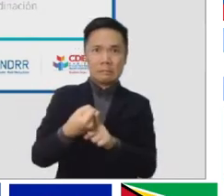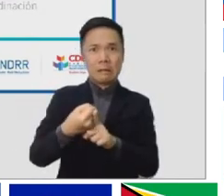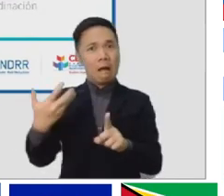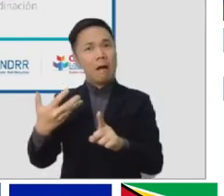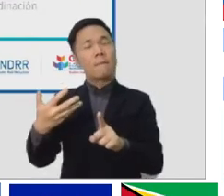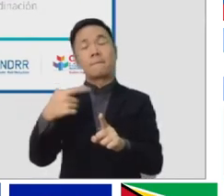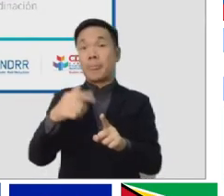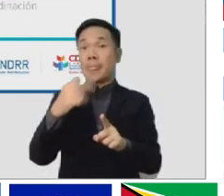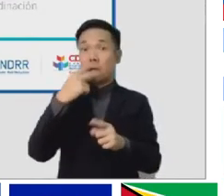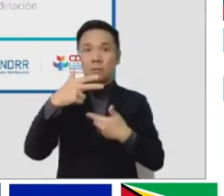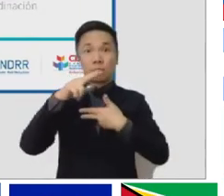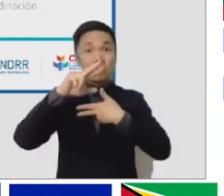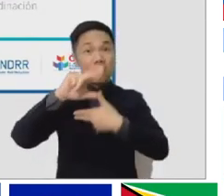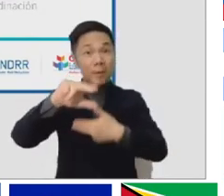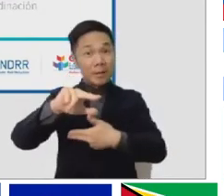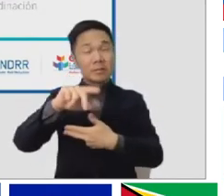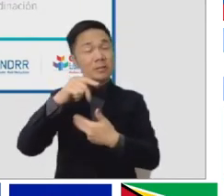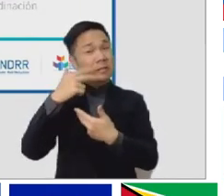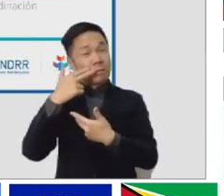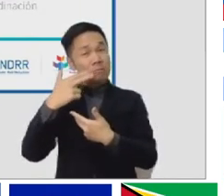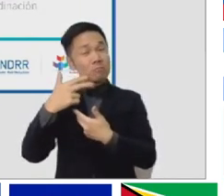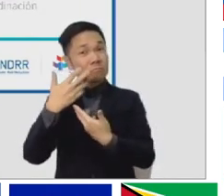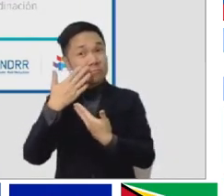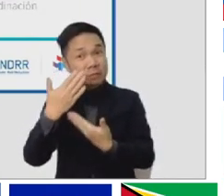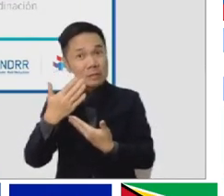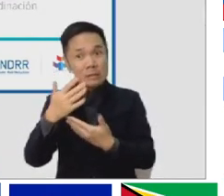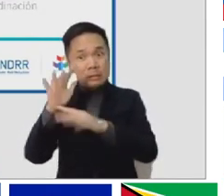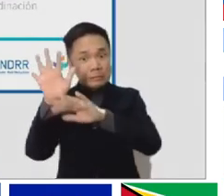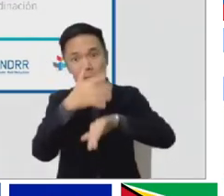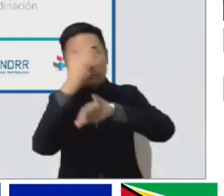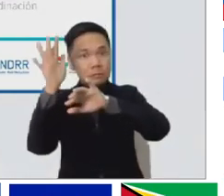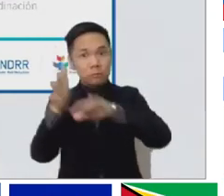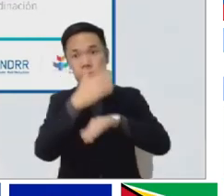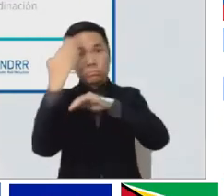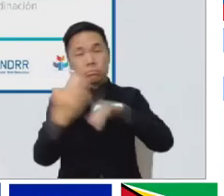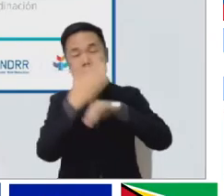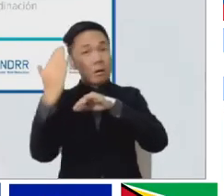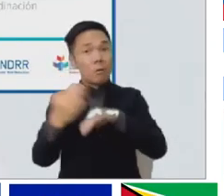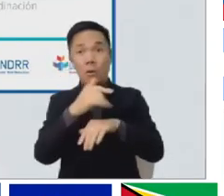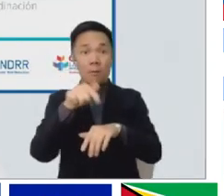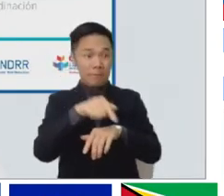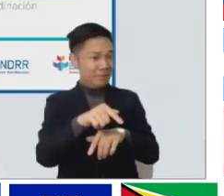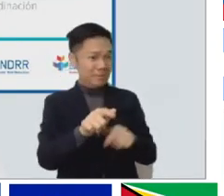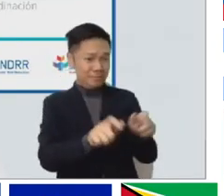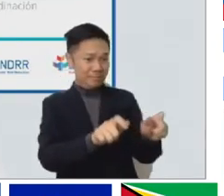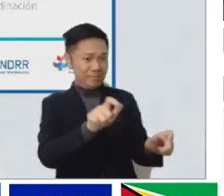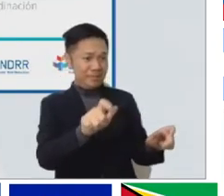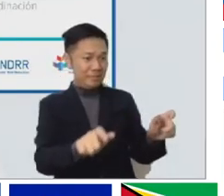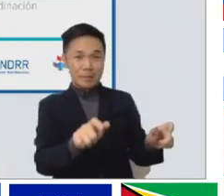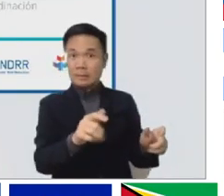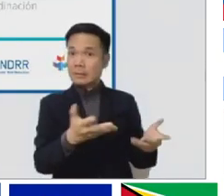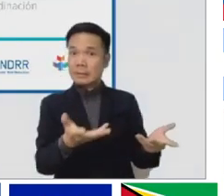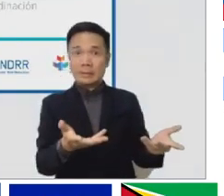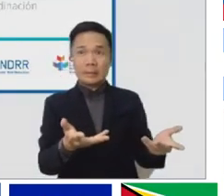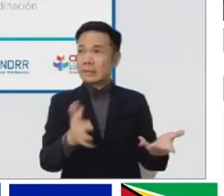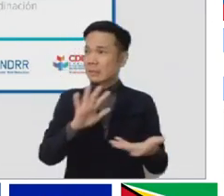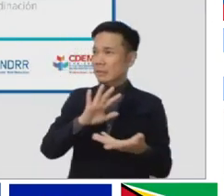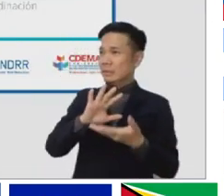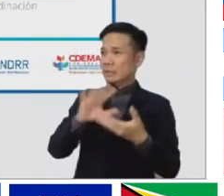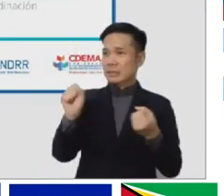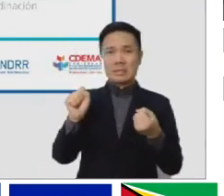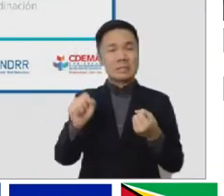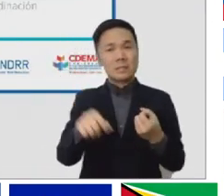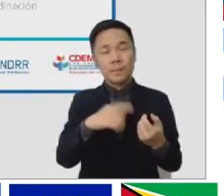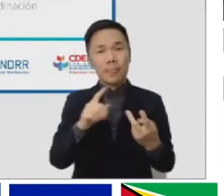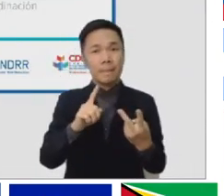other local matters not only affected the livelihood of people, but also the human resources, technical,